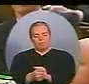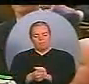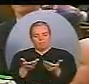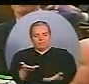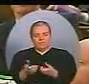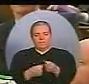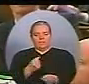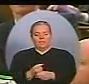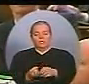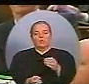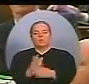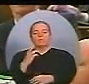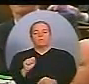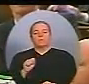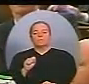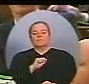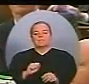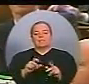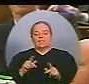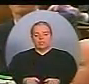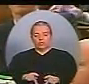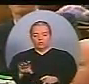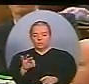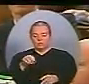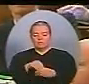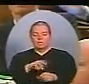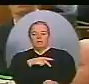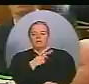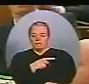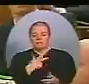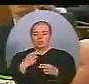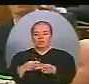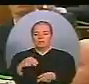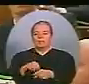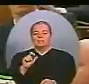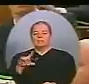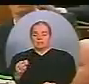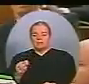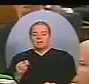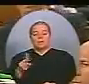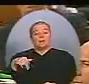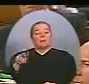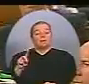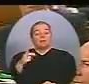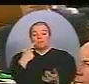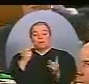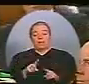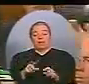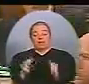What Canadians want to know is why is the NDP standing in the way of having real democracy and having all senators selected by the people of